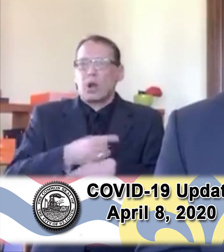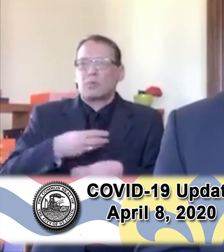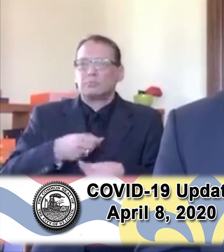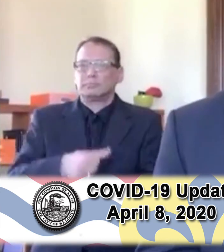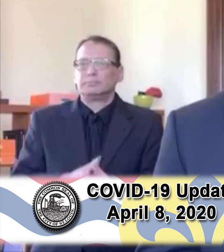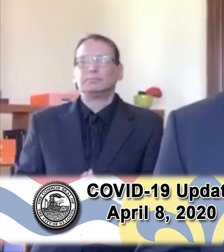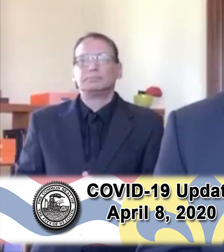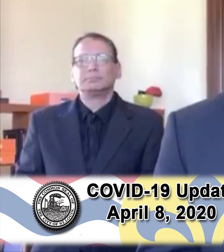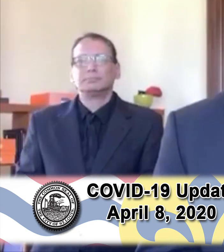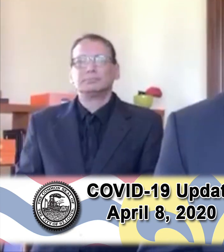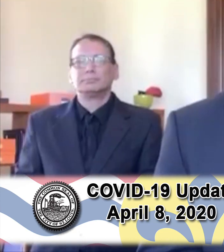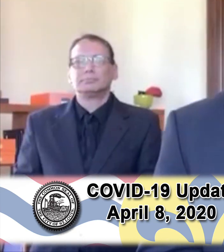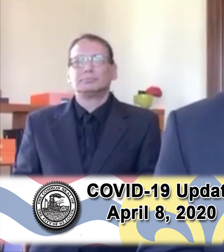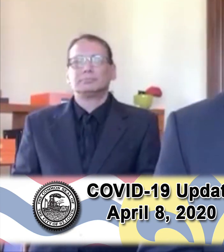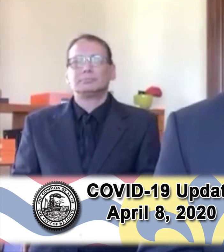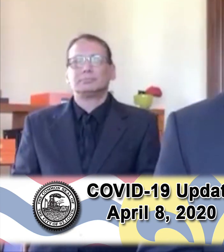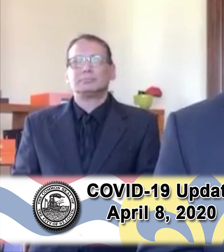individuals.